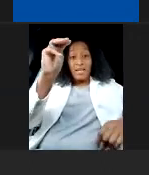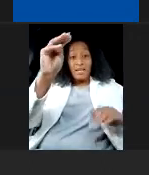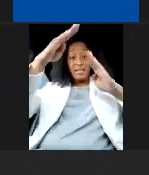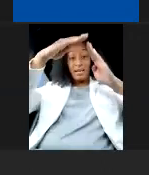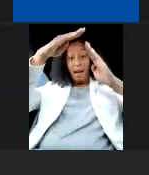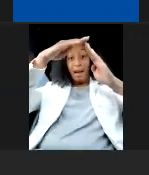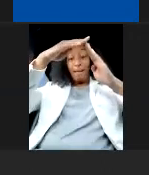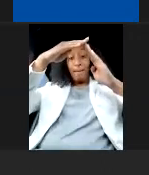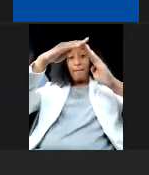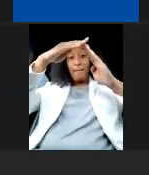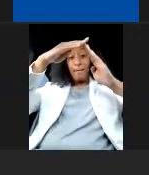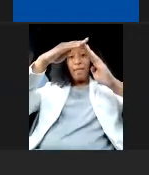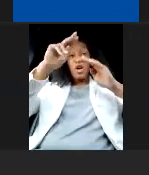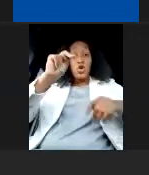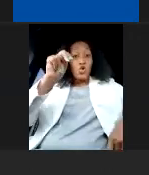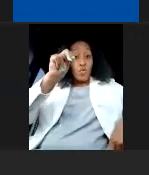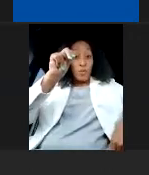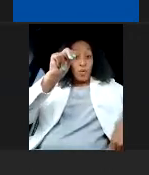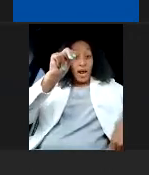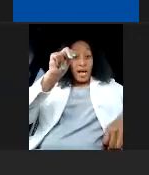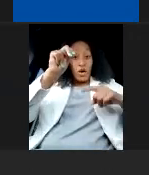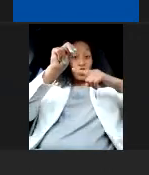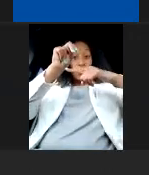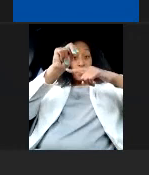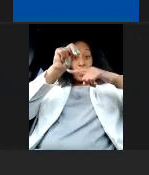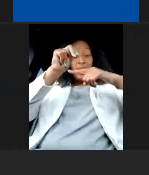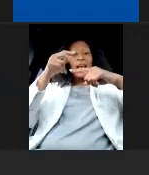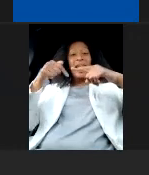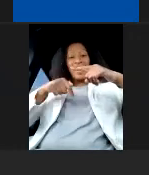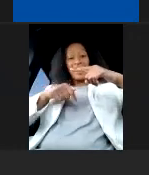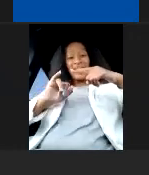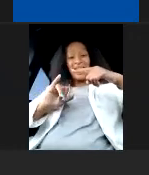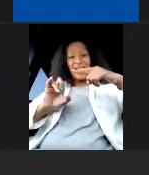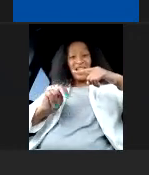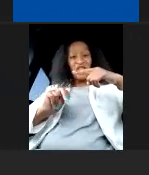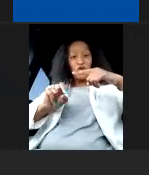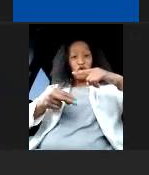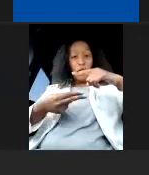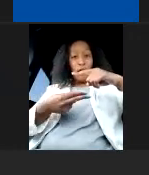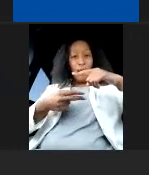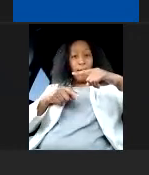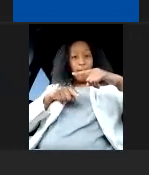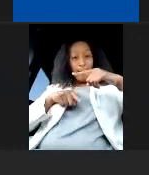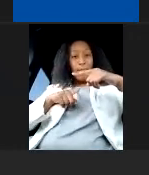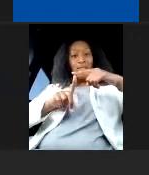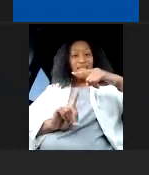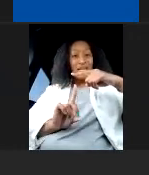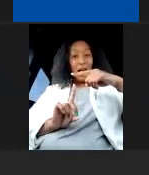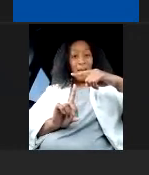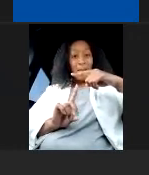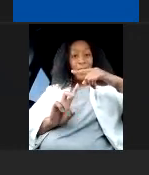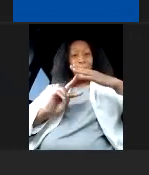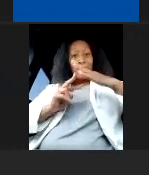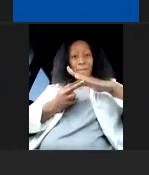and the inches are on the bottom in the denominator. In this case, it means that we want to cancel our